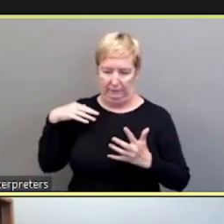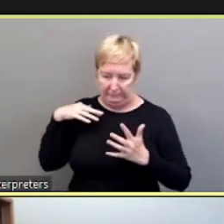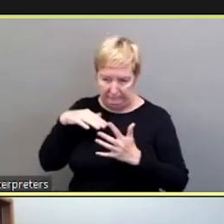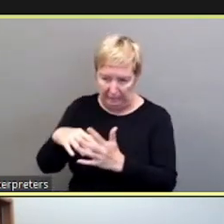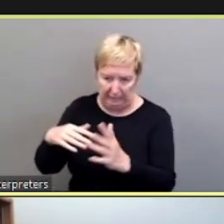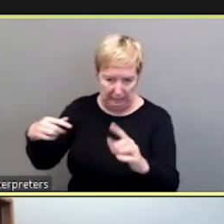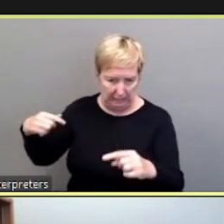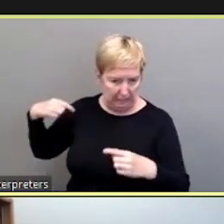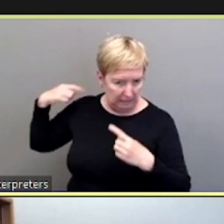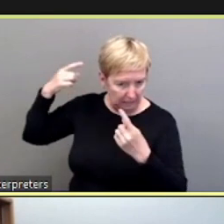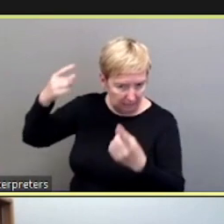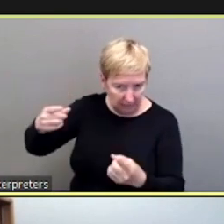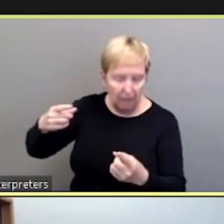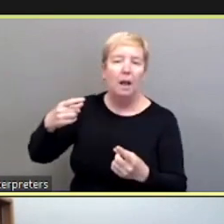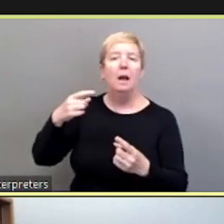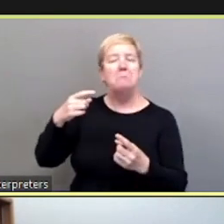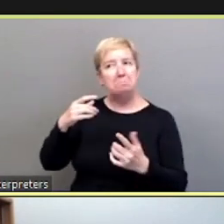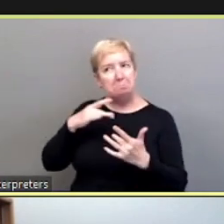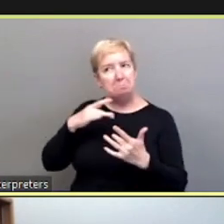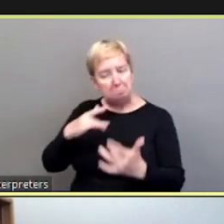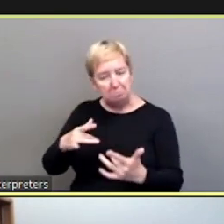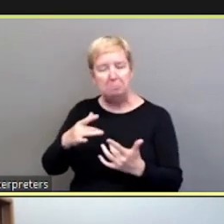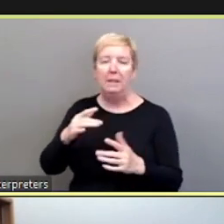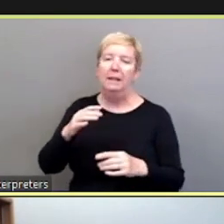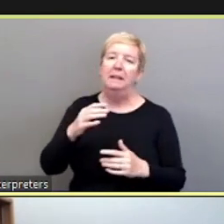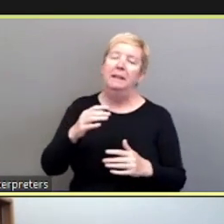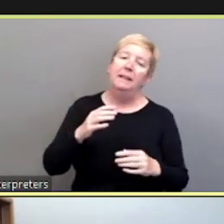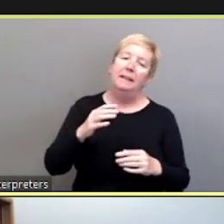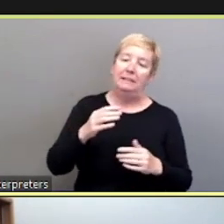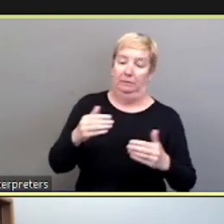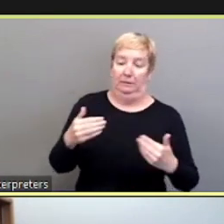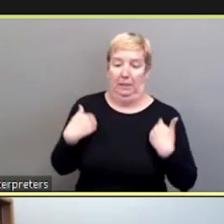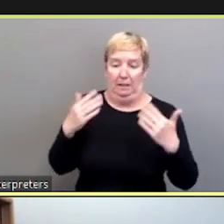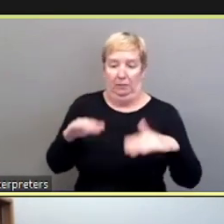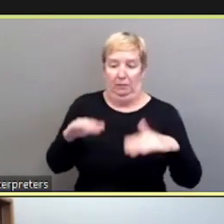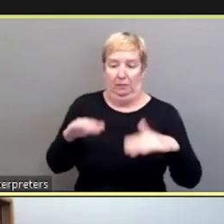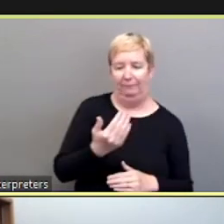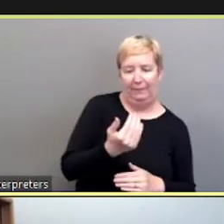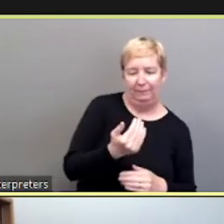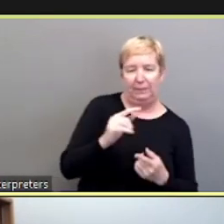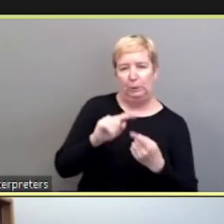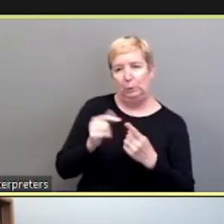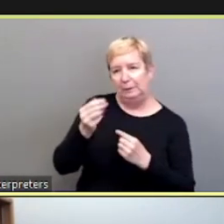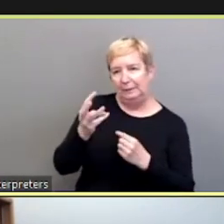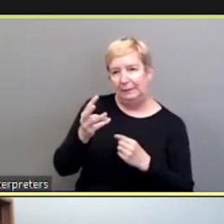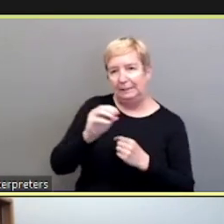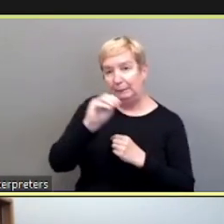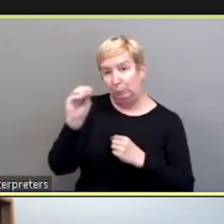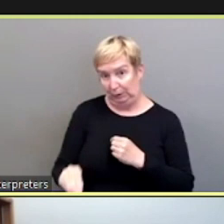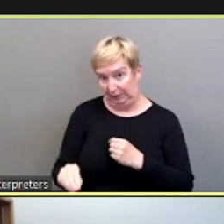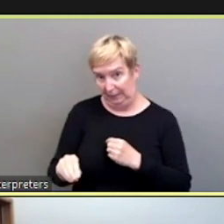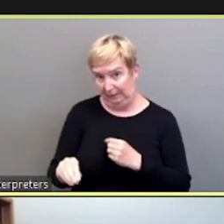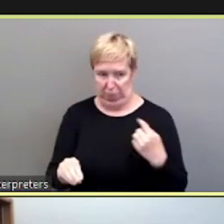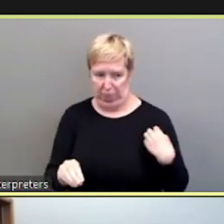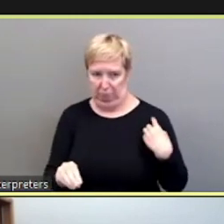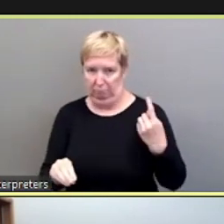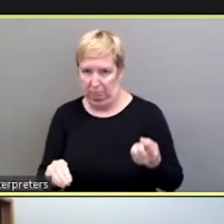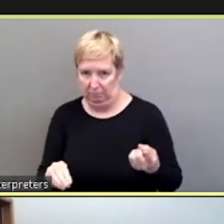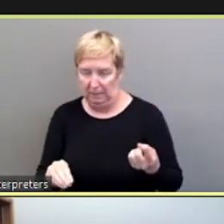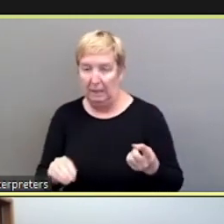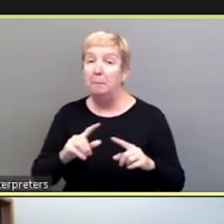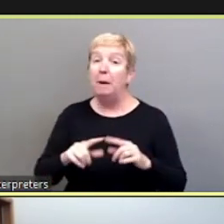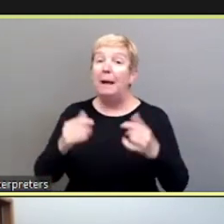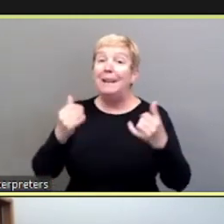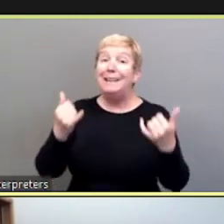range has accounted for about 15, almost 16% of the cases, though currently